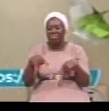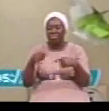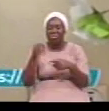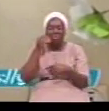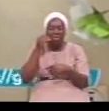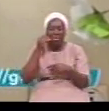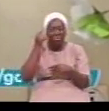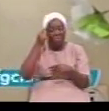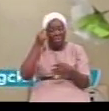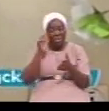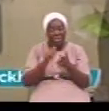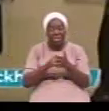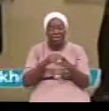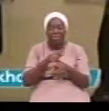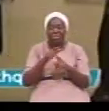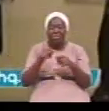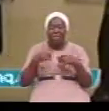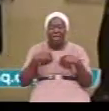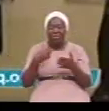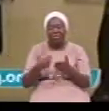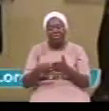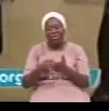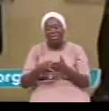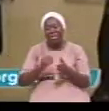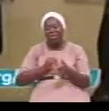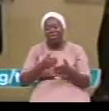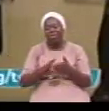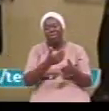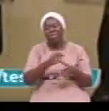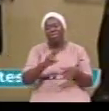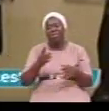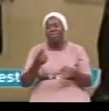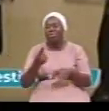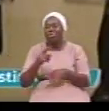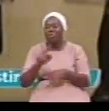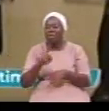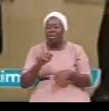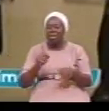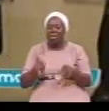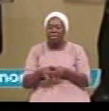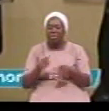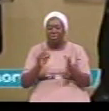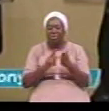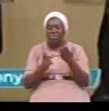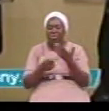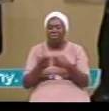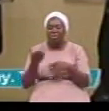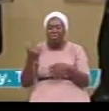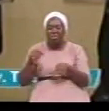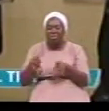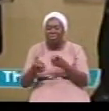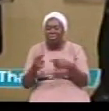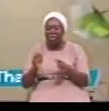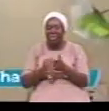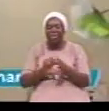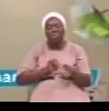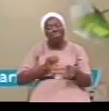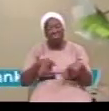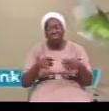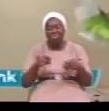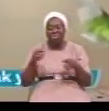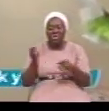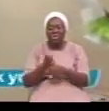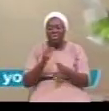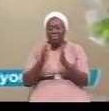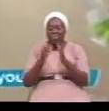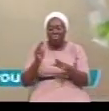thinking that when I have the money, I will go and buy the drone. But as the crusade was coming, I said, let me, I will take this matter to God in